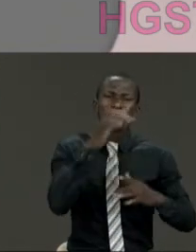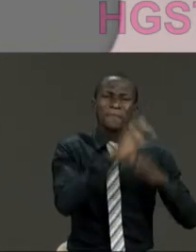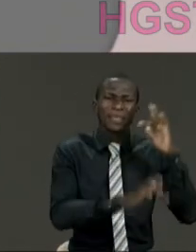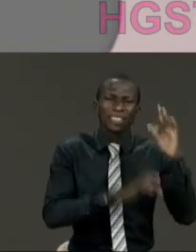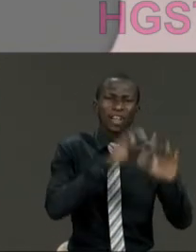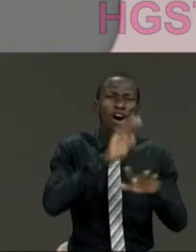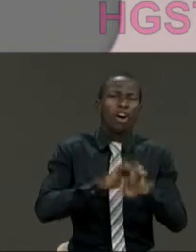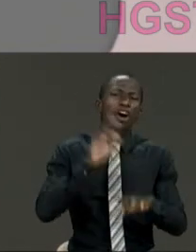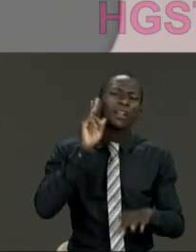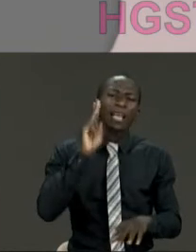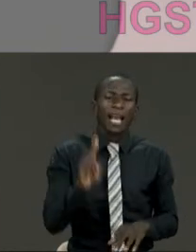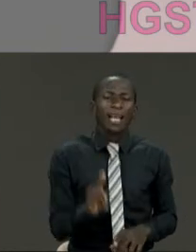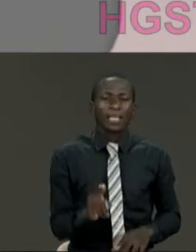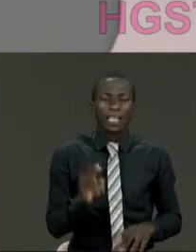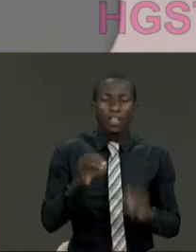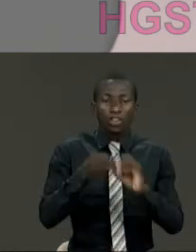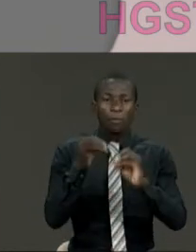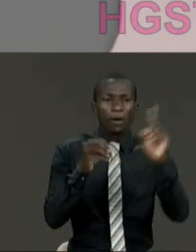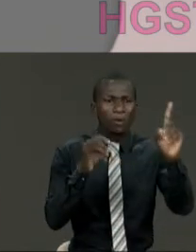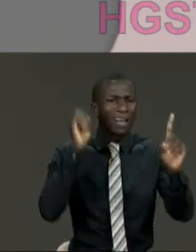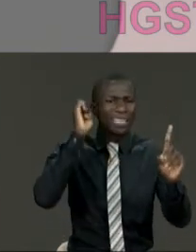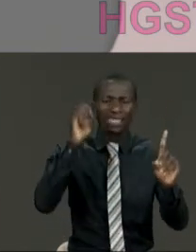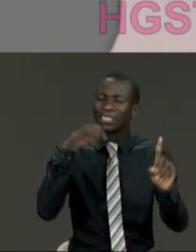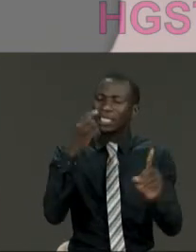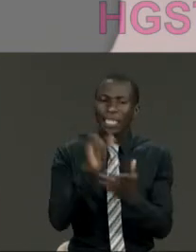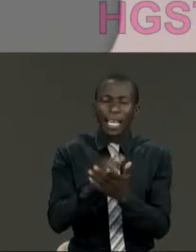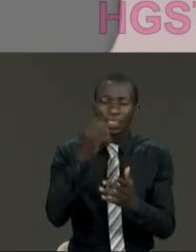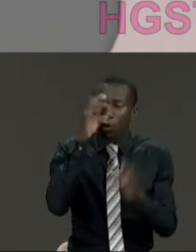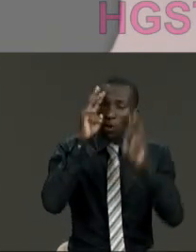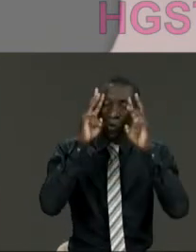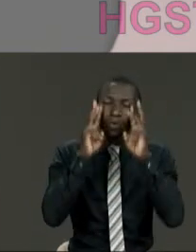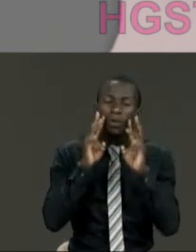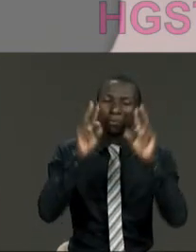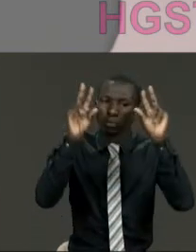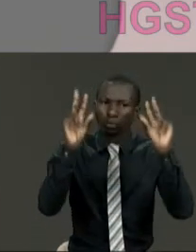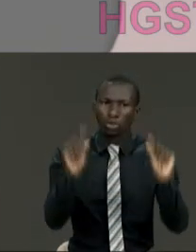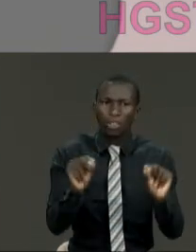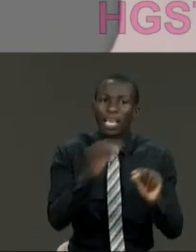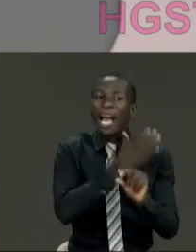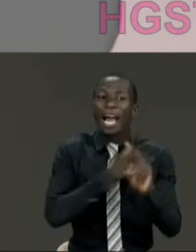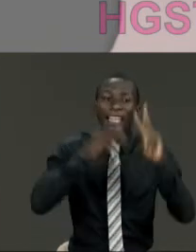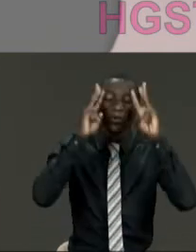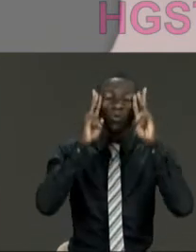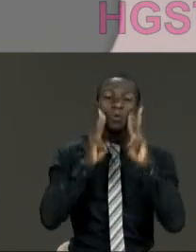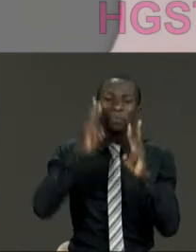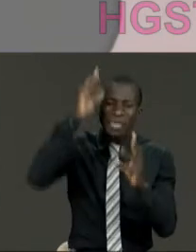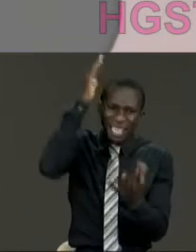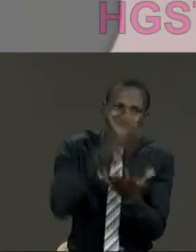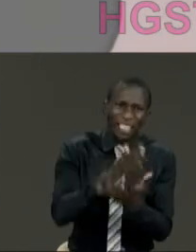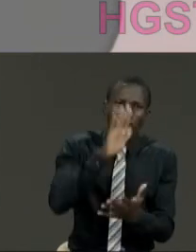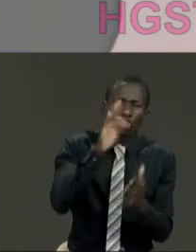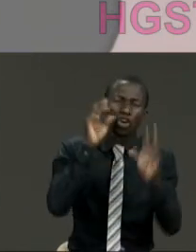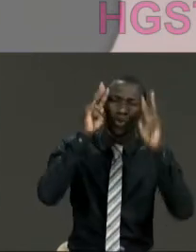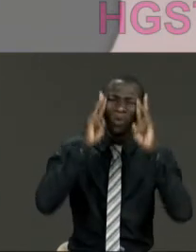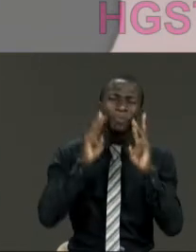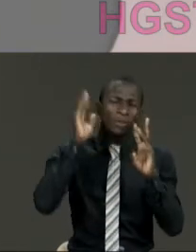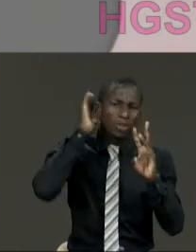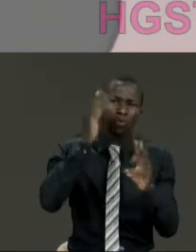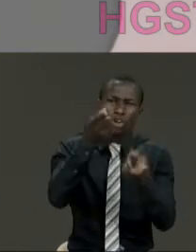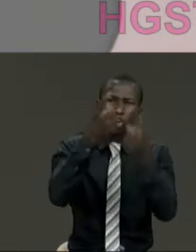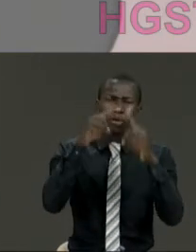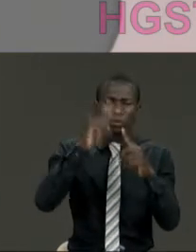it says, weep not. And her weeping ended. Your weeping will come to an end as God upholding you